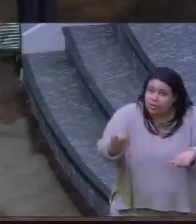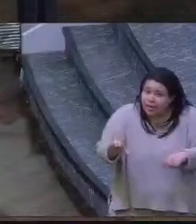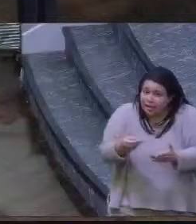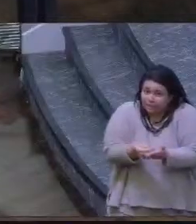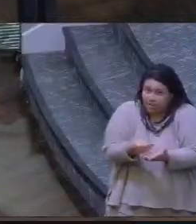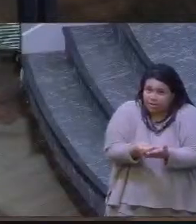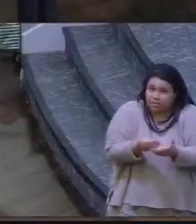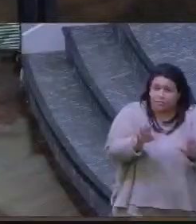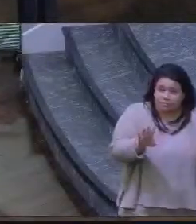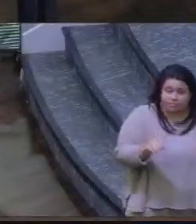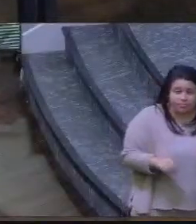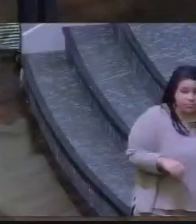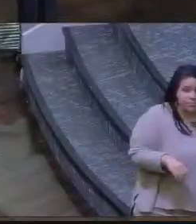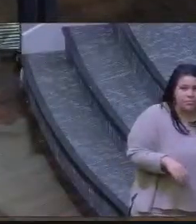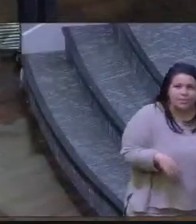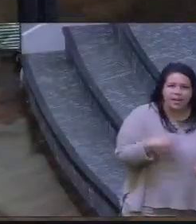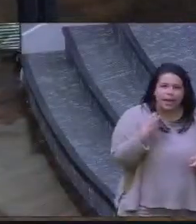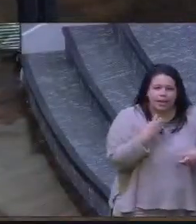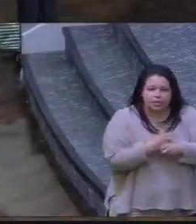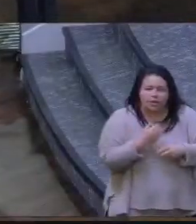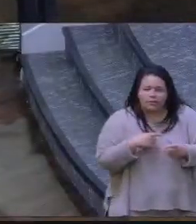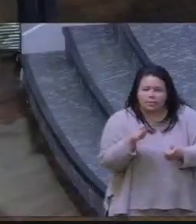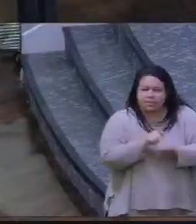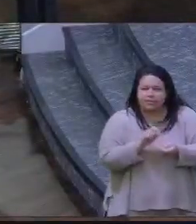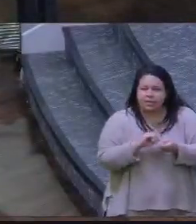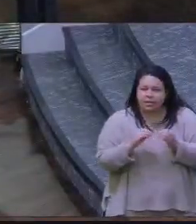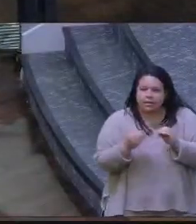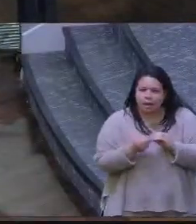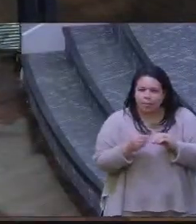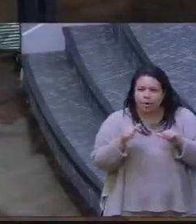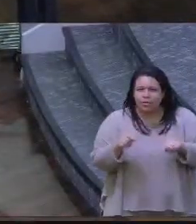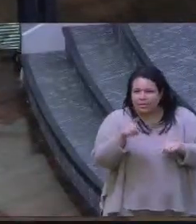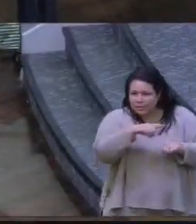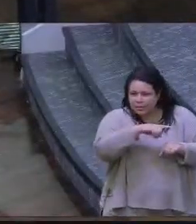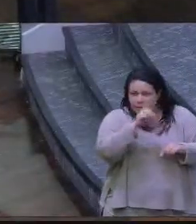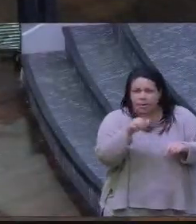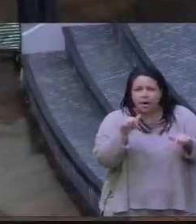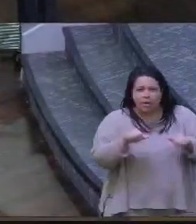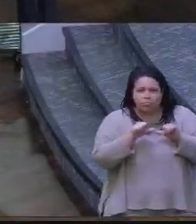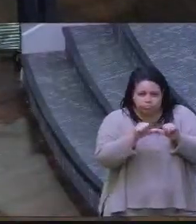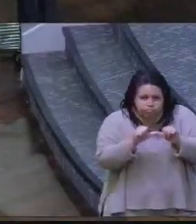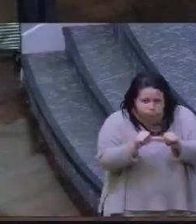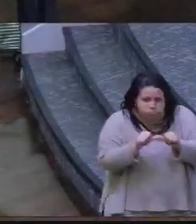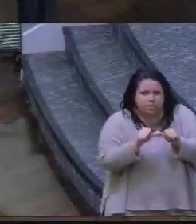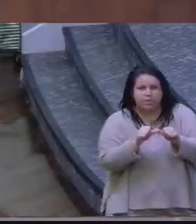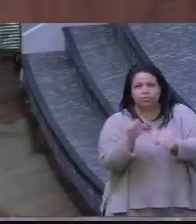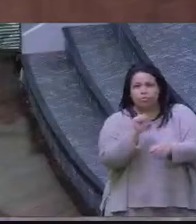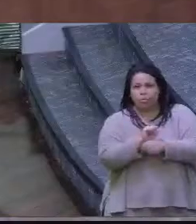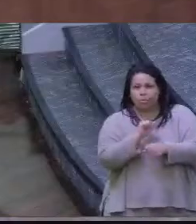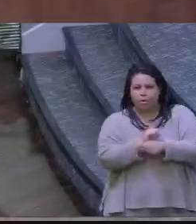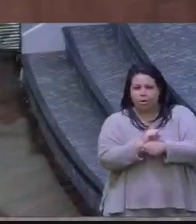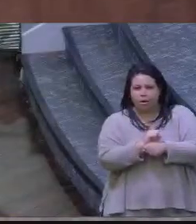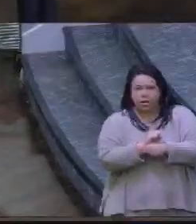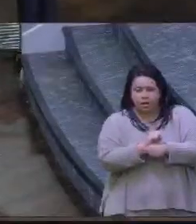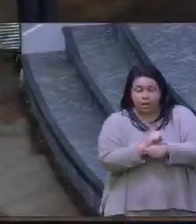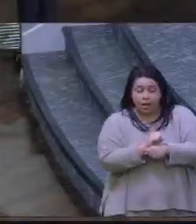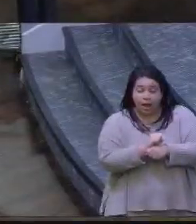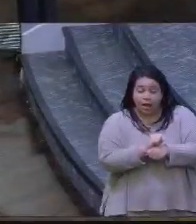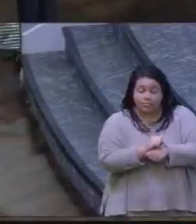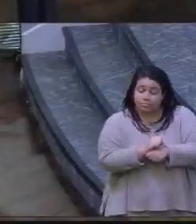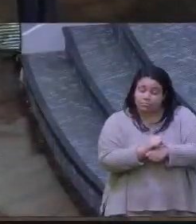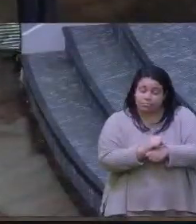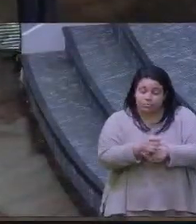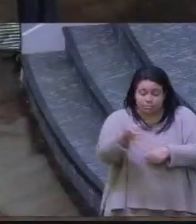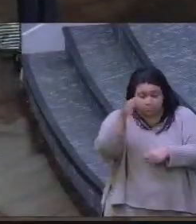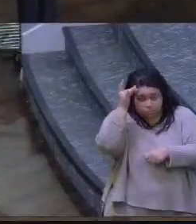I think it's hard to put a number on it right now, but it's something we're going to continue to work on. So it is definitely on the radar. I think it's just hard